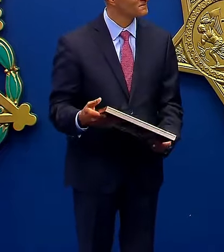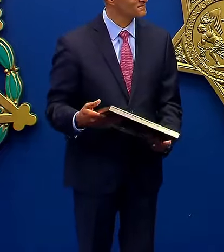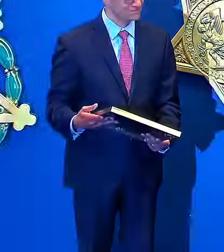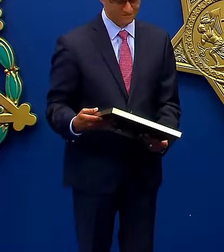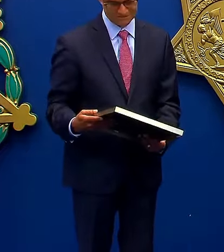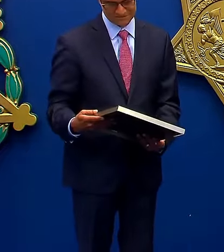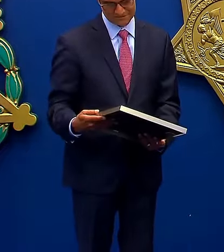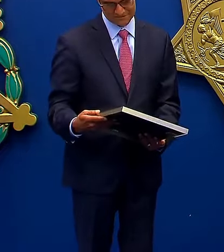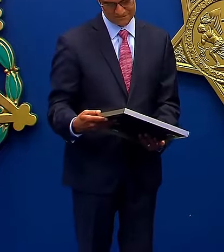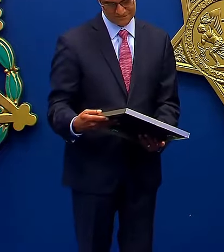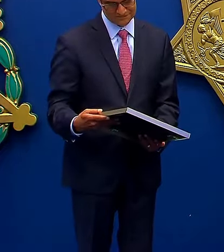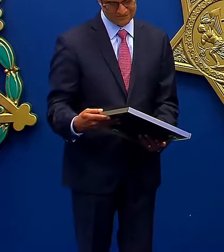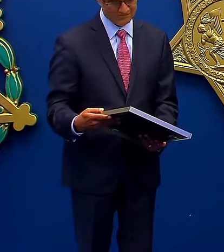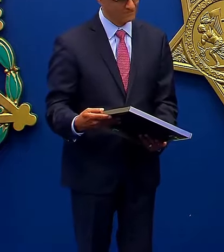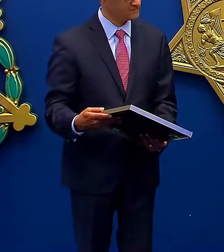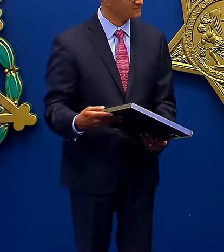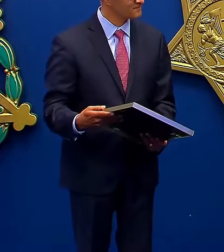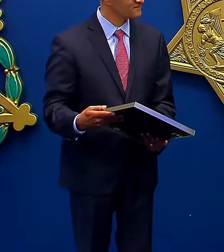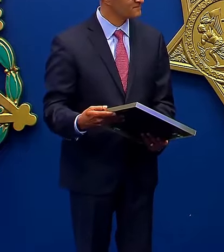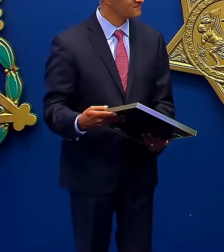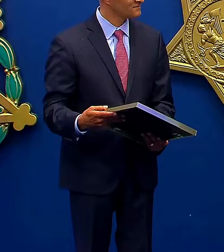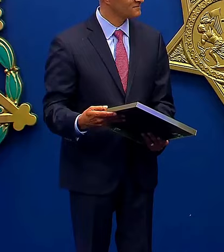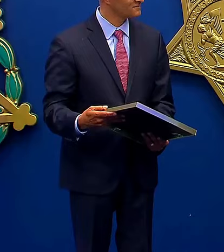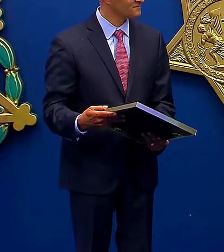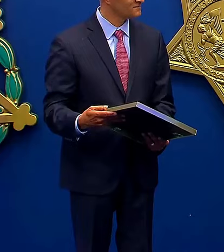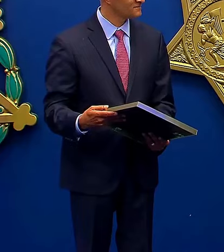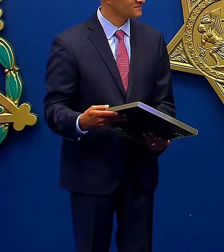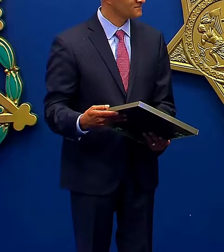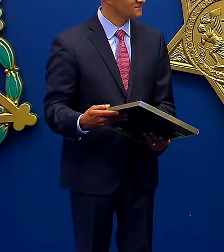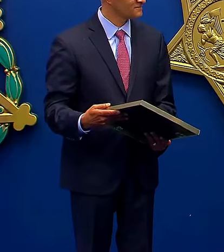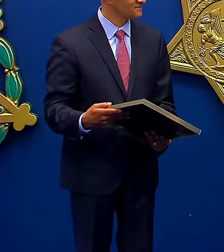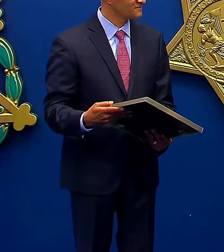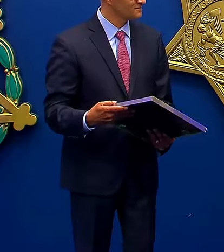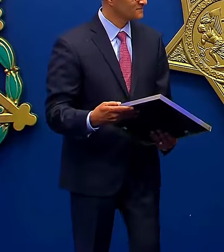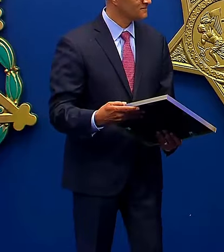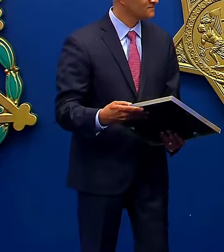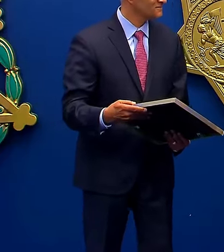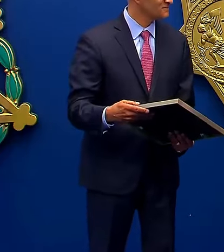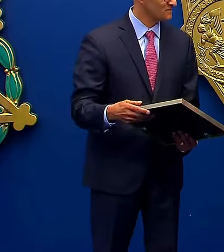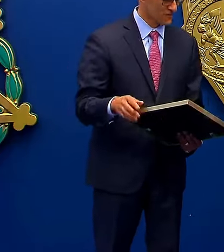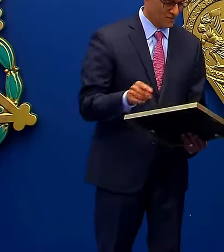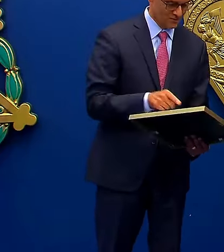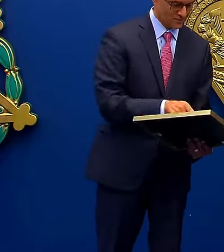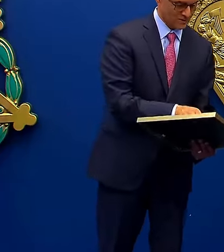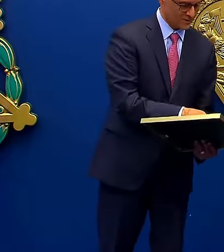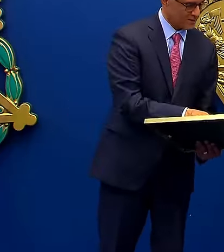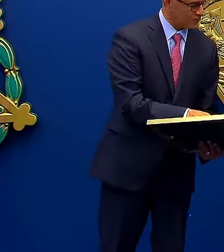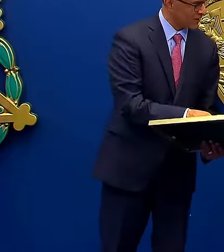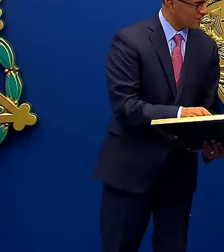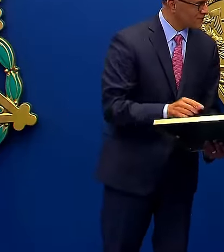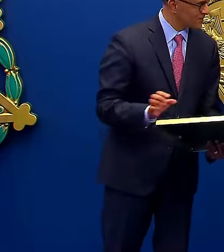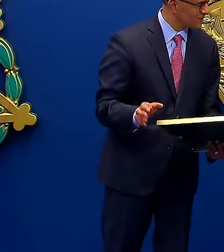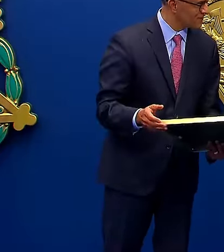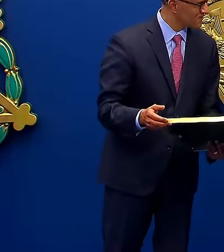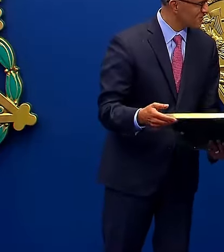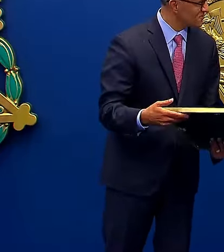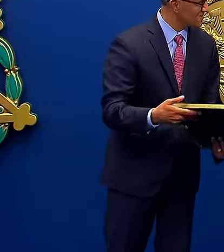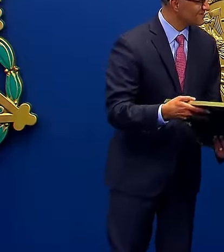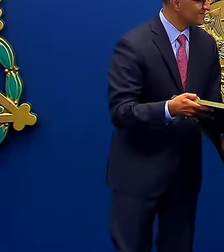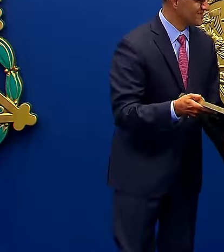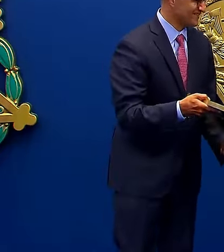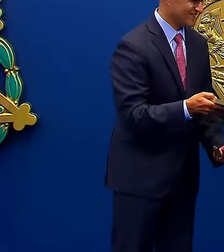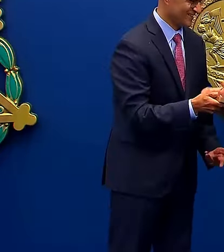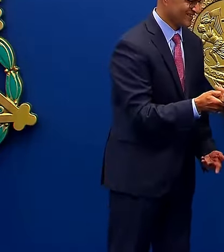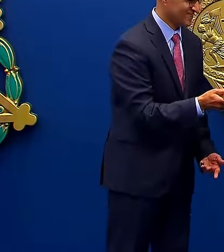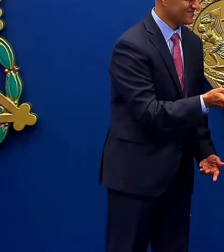Presenting the Spirit of Hope Award on behalf of the United States Navy is Dr. Maya Hurley, Director of the Office of Force Resiliency, the